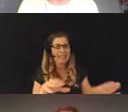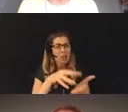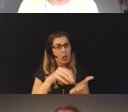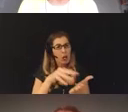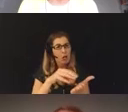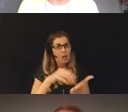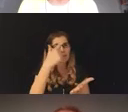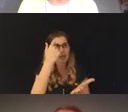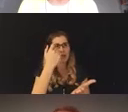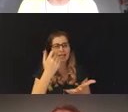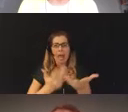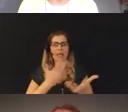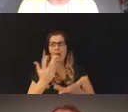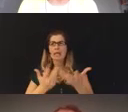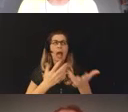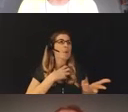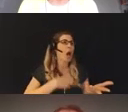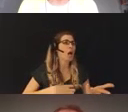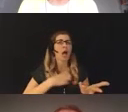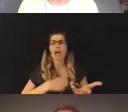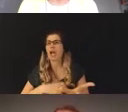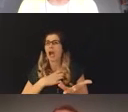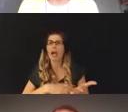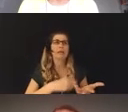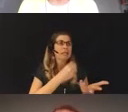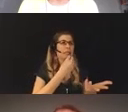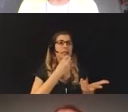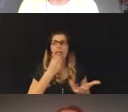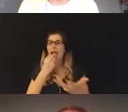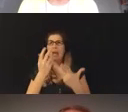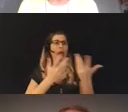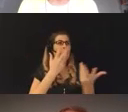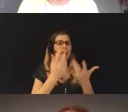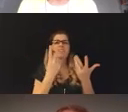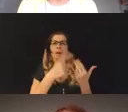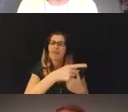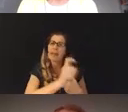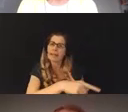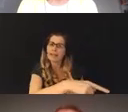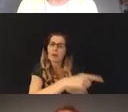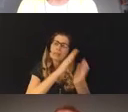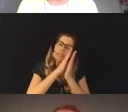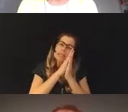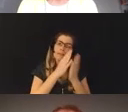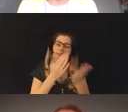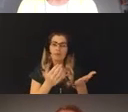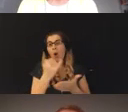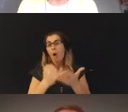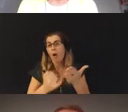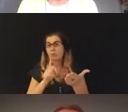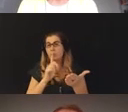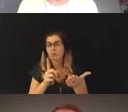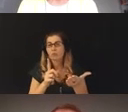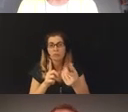something essential that they had to communicate. And I think the same should be said for art making. Techniques are important, sure,